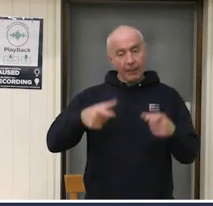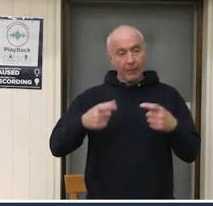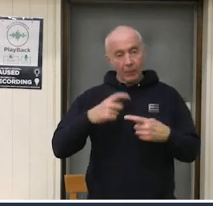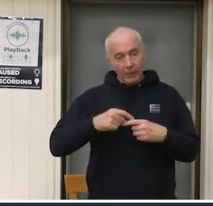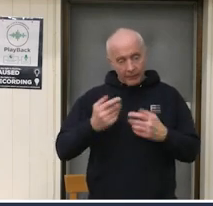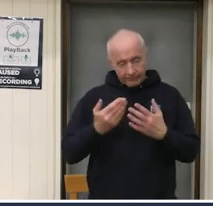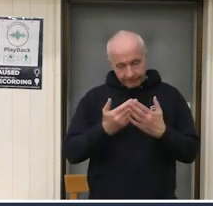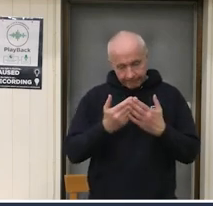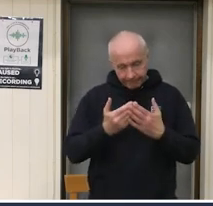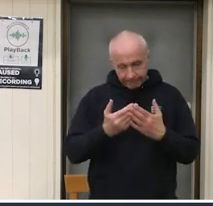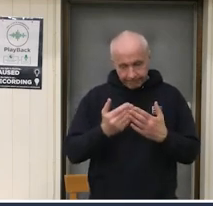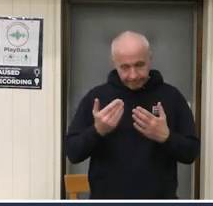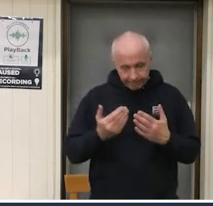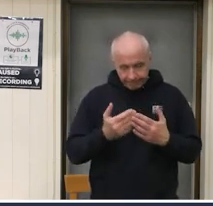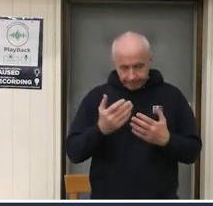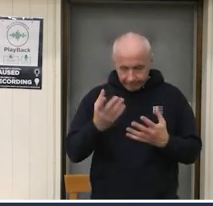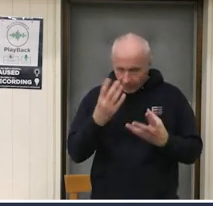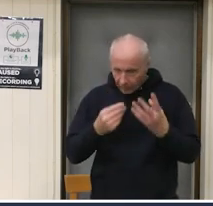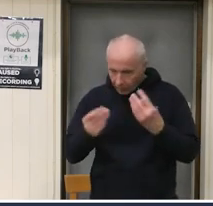were studying